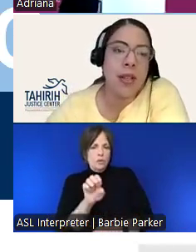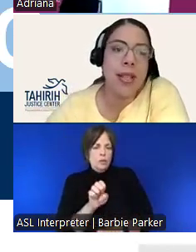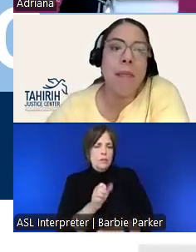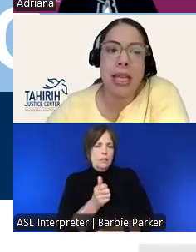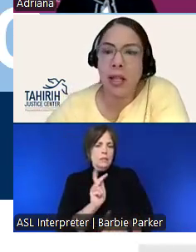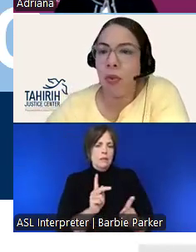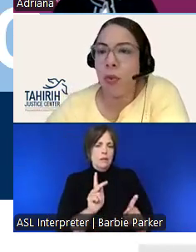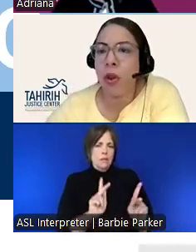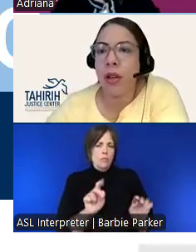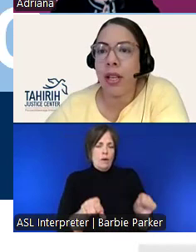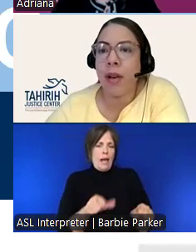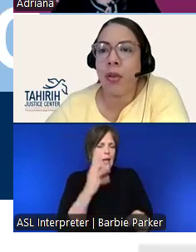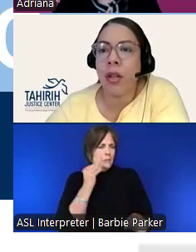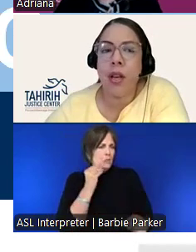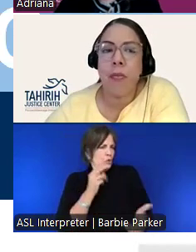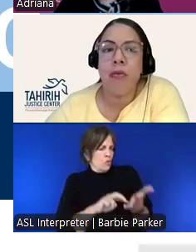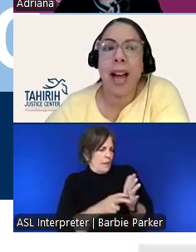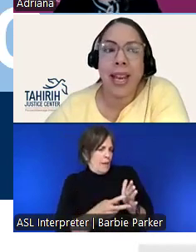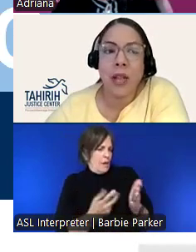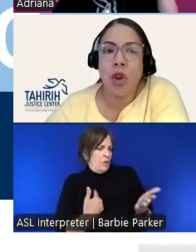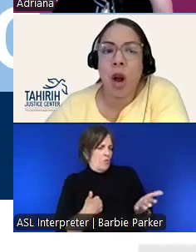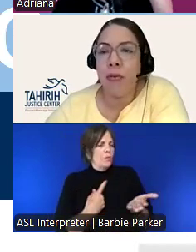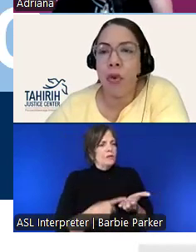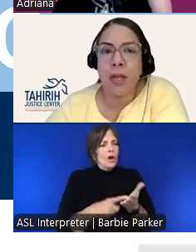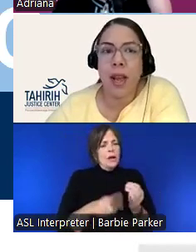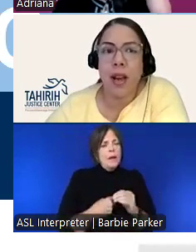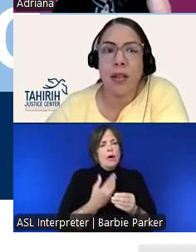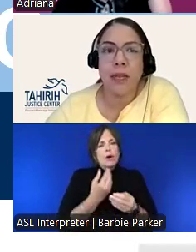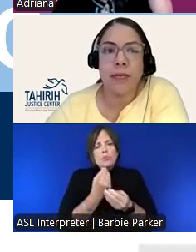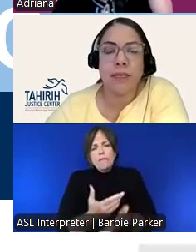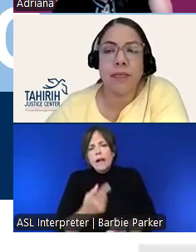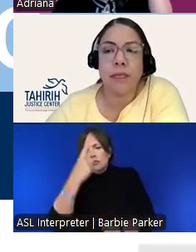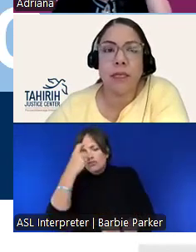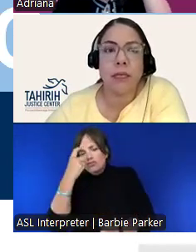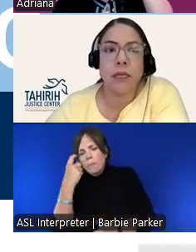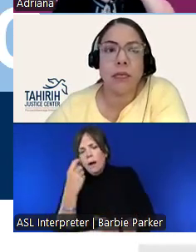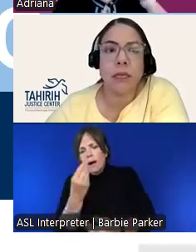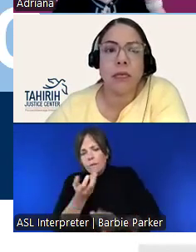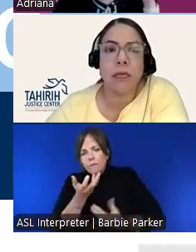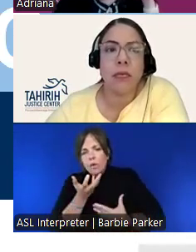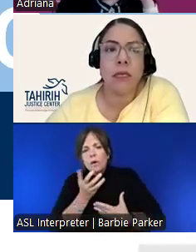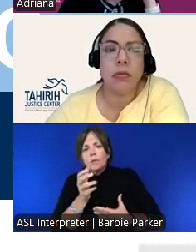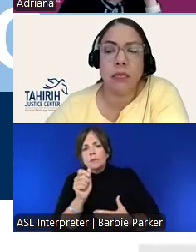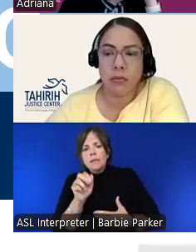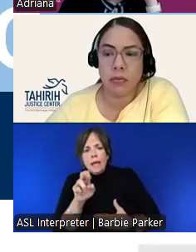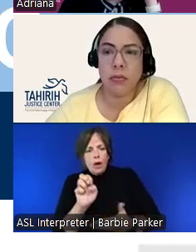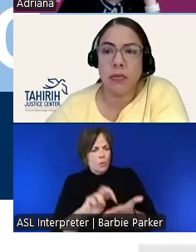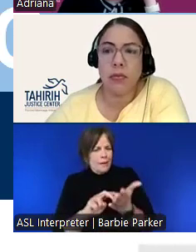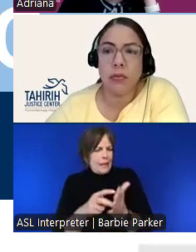experiencing. What does that mean when we're talking about providing trauma-informed care? Yeah, I really